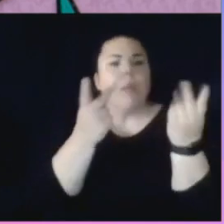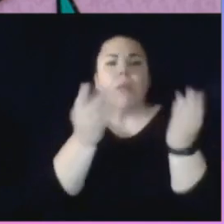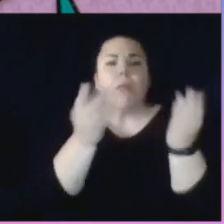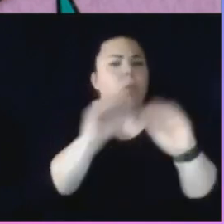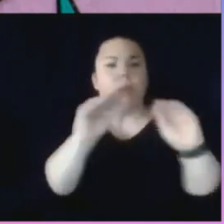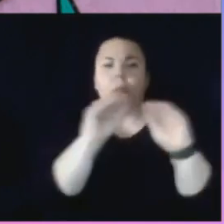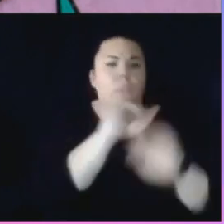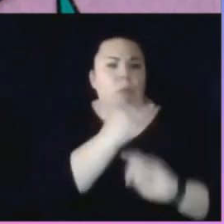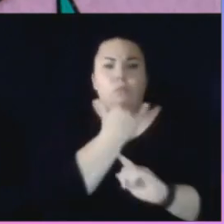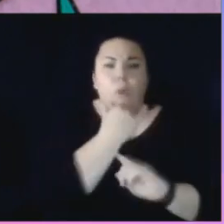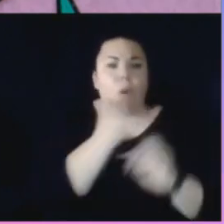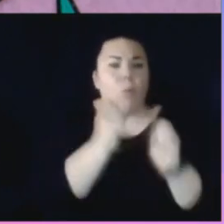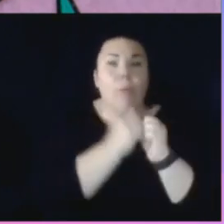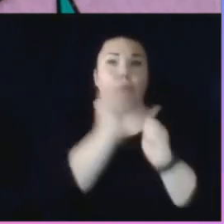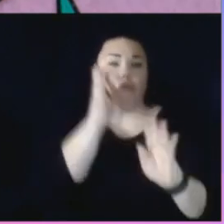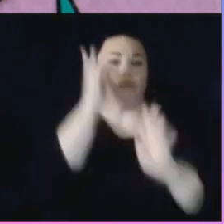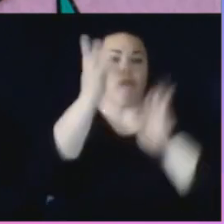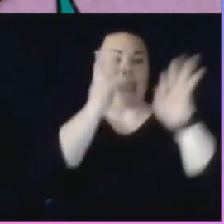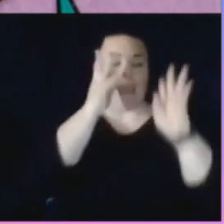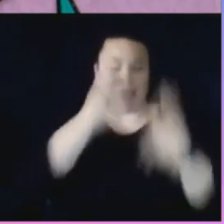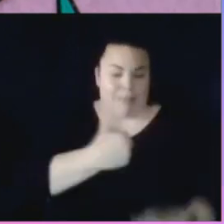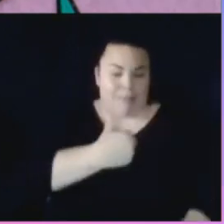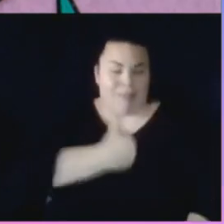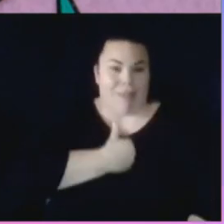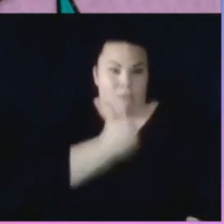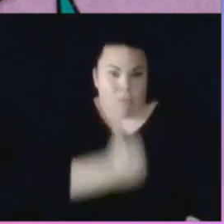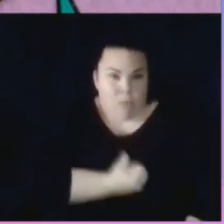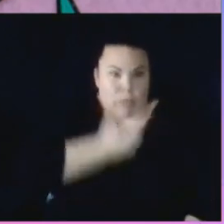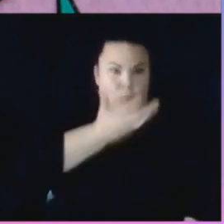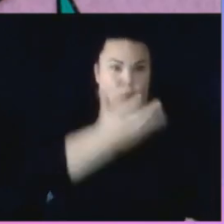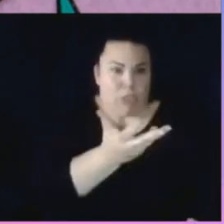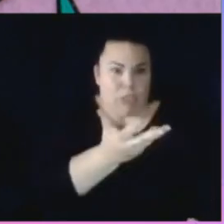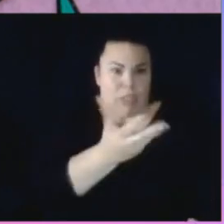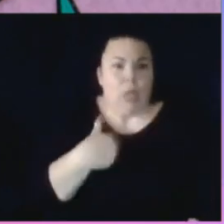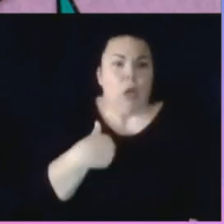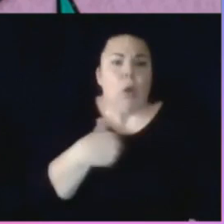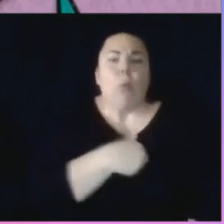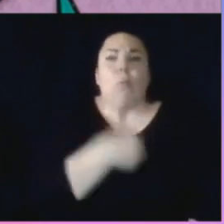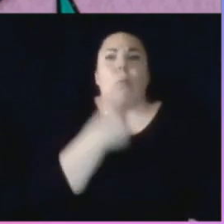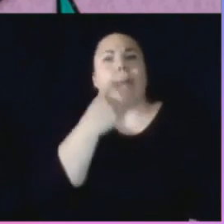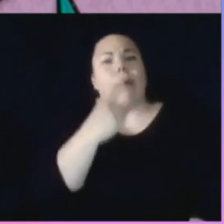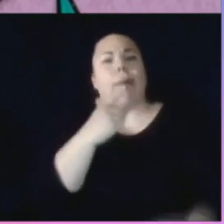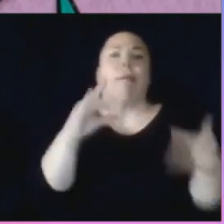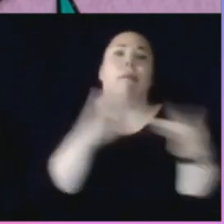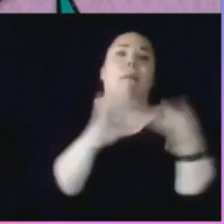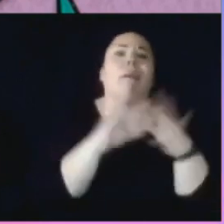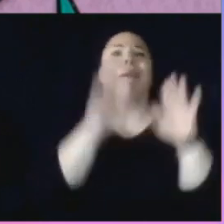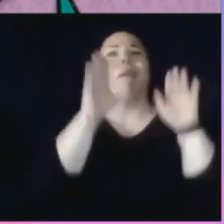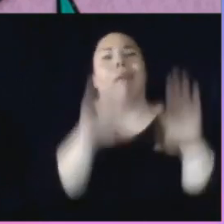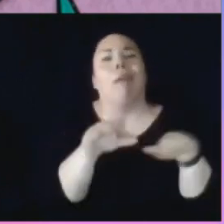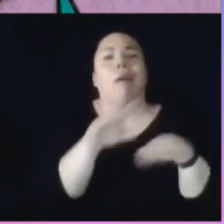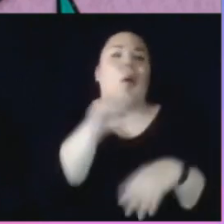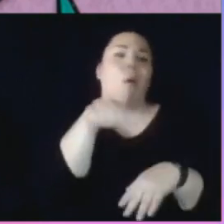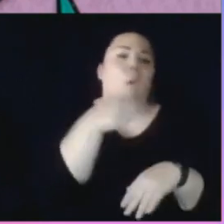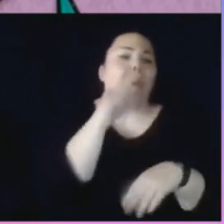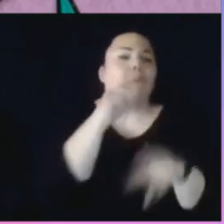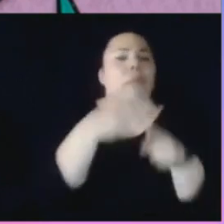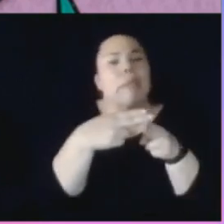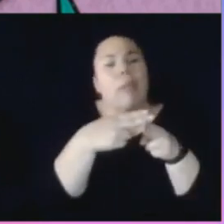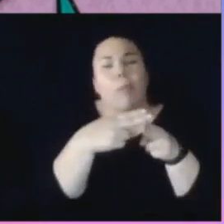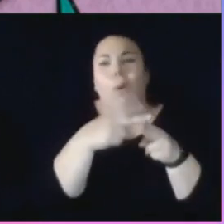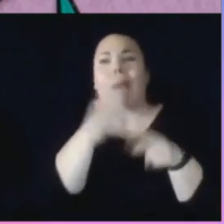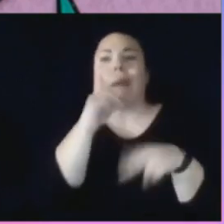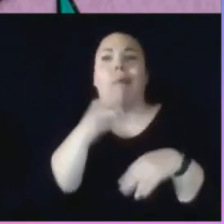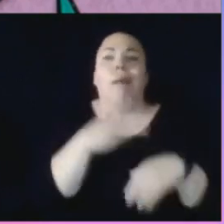creative self-expression. We continually dismiss that as a fad or a phase or a trend. And it's